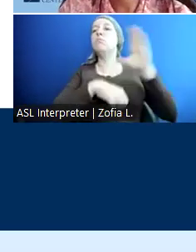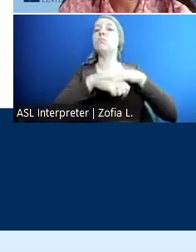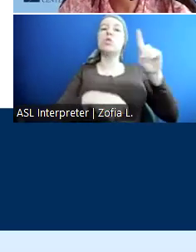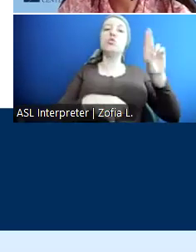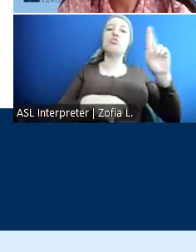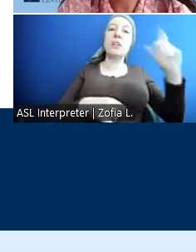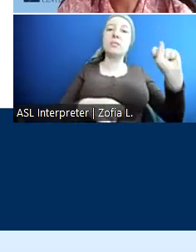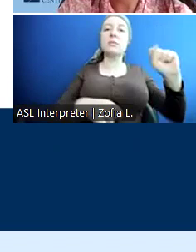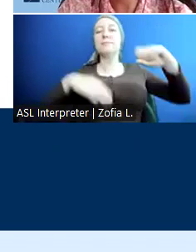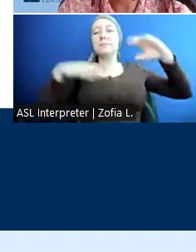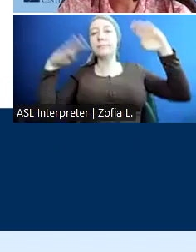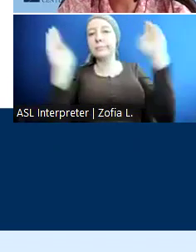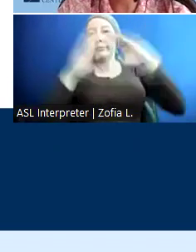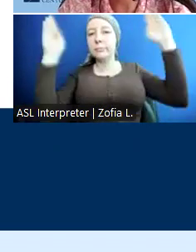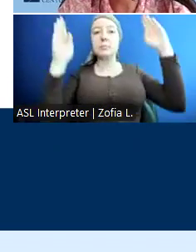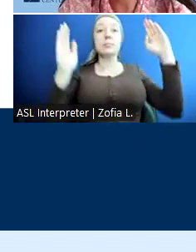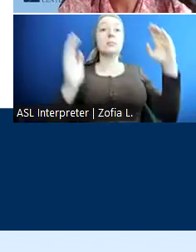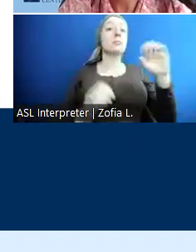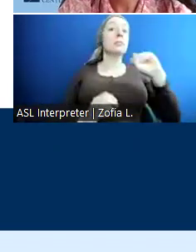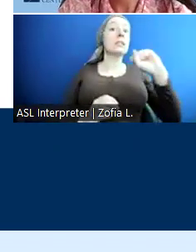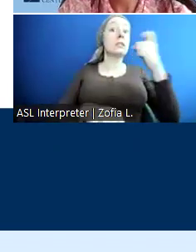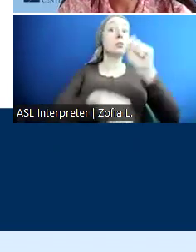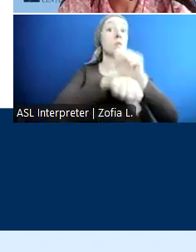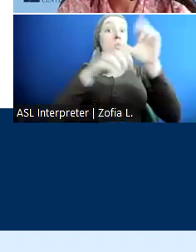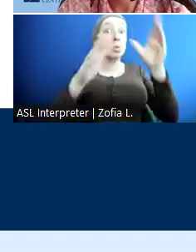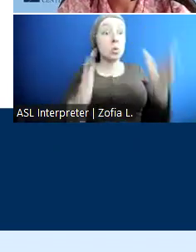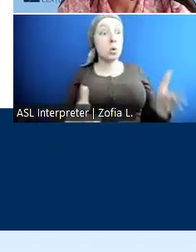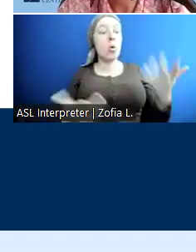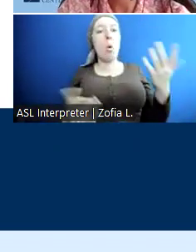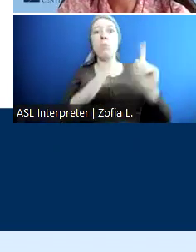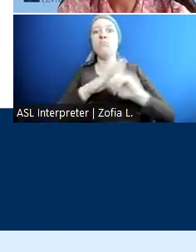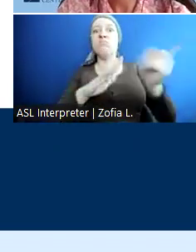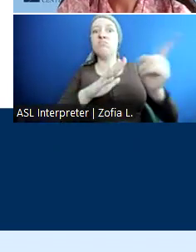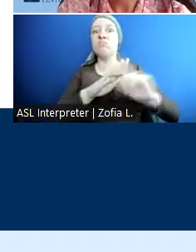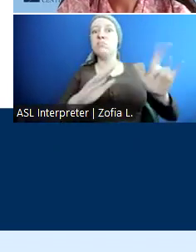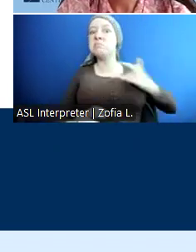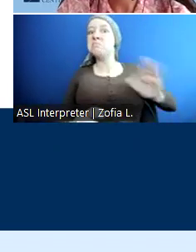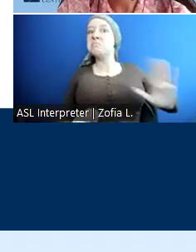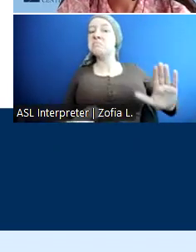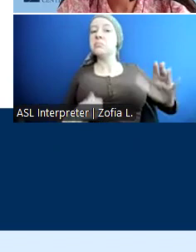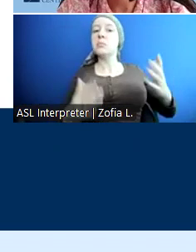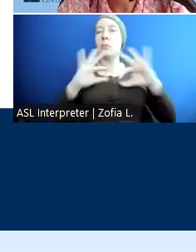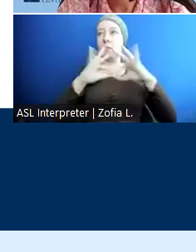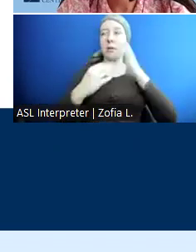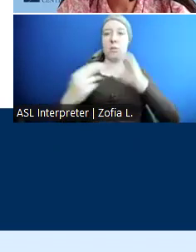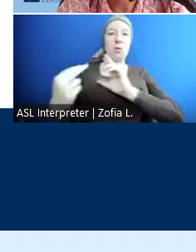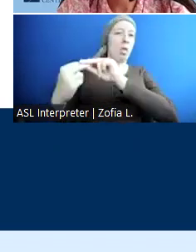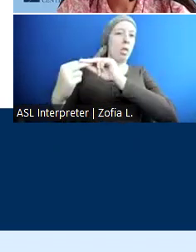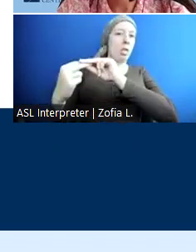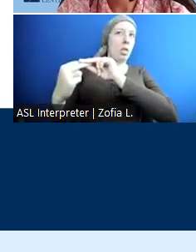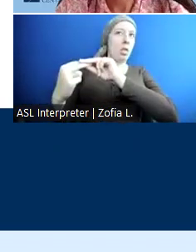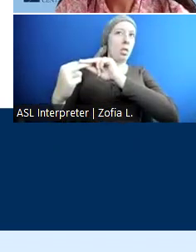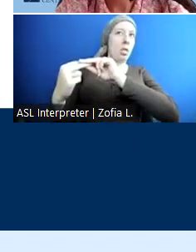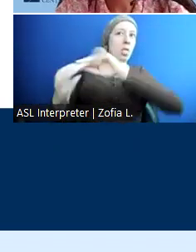juvenile delinquent, sometimes a sex worker, or a frequent runaway. So they use law enforcement